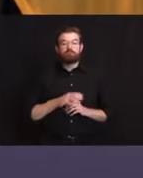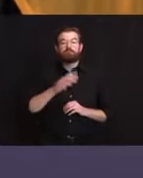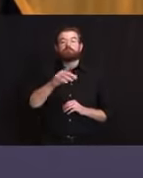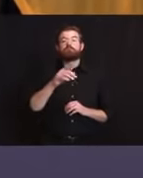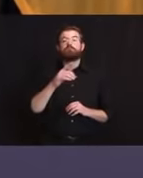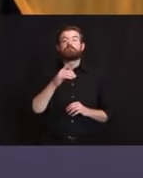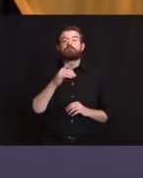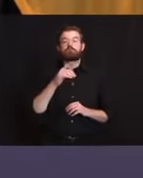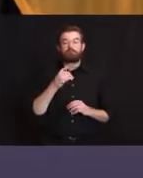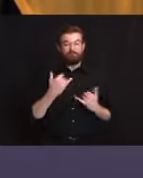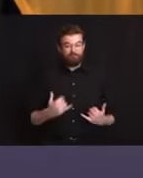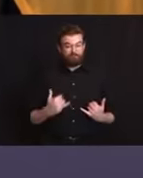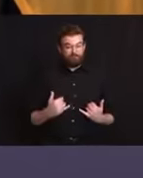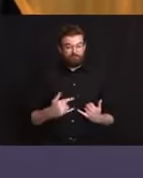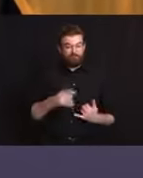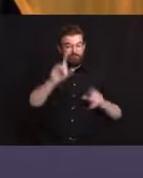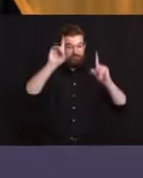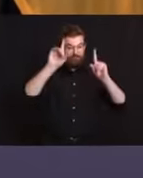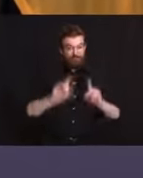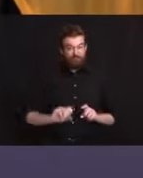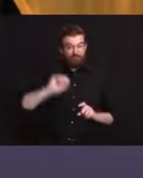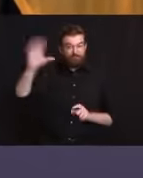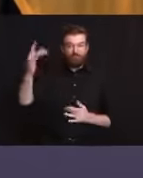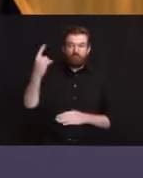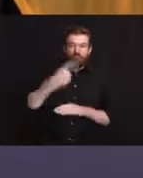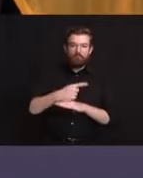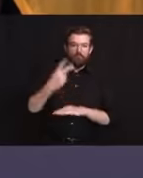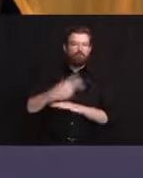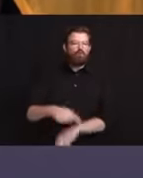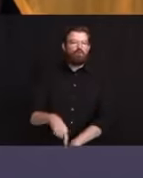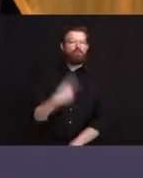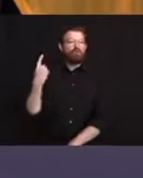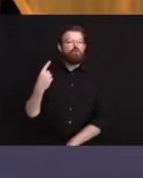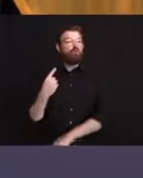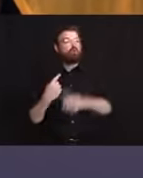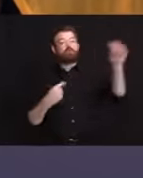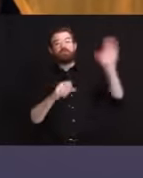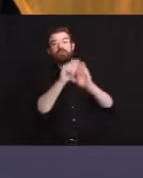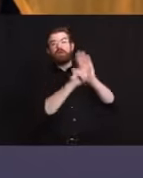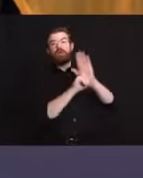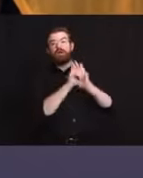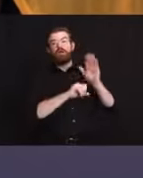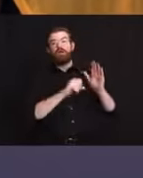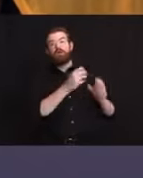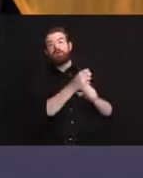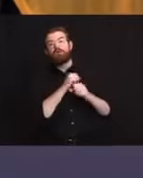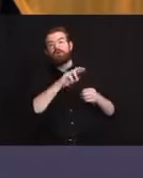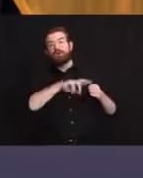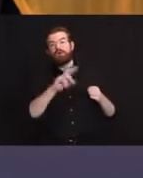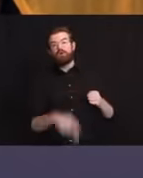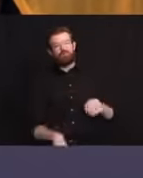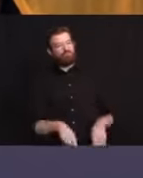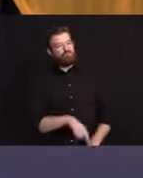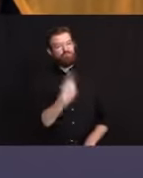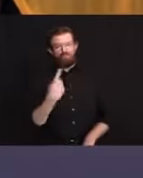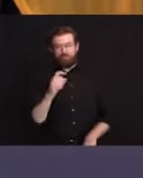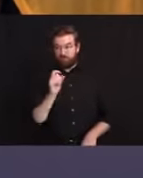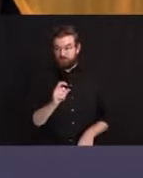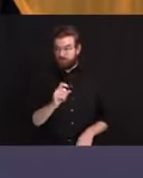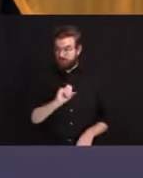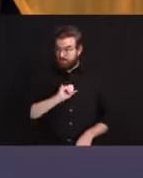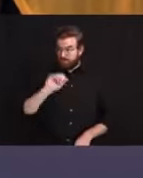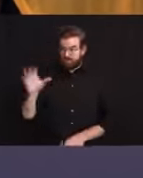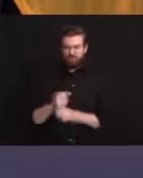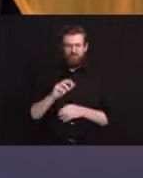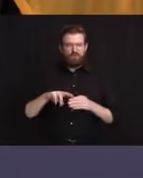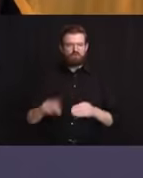and America. And secondly, the evidence continues to be overwhelming that the spikes, the enormous spikes in other states of infections are from